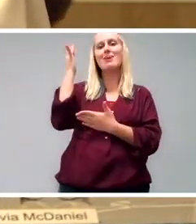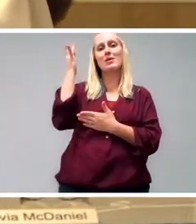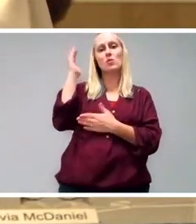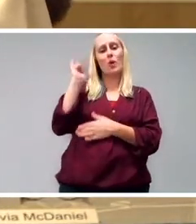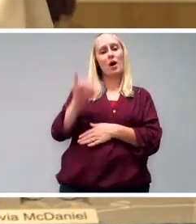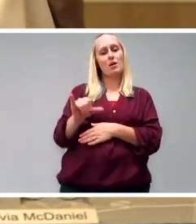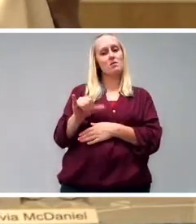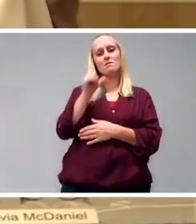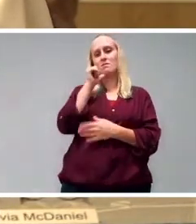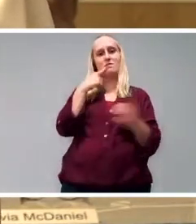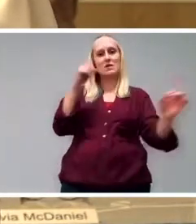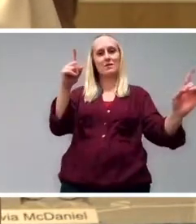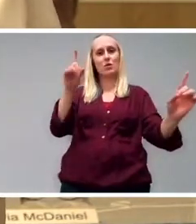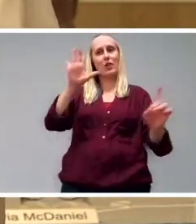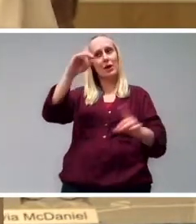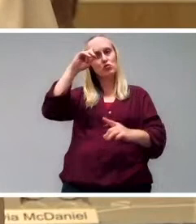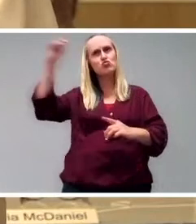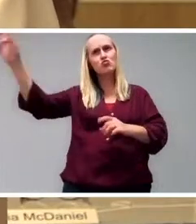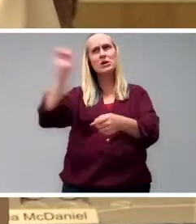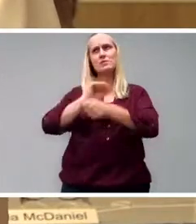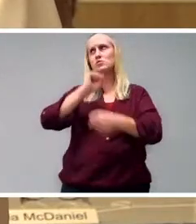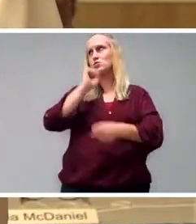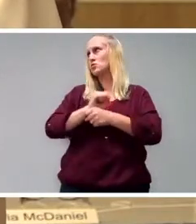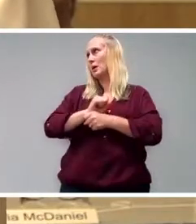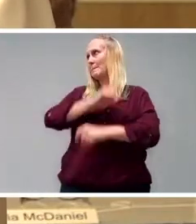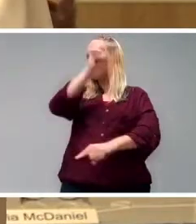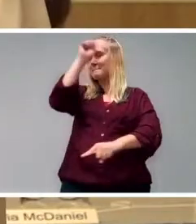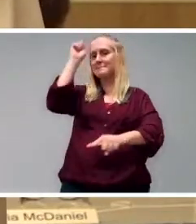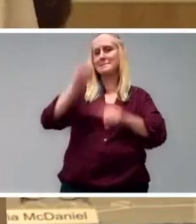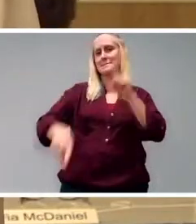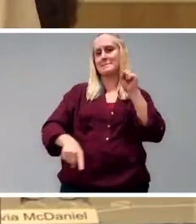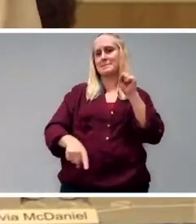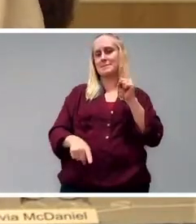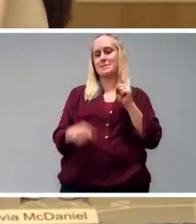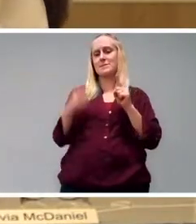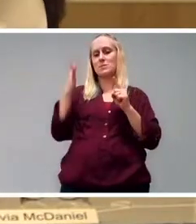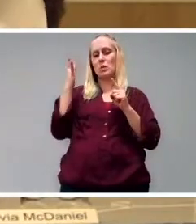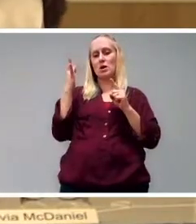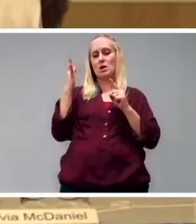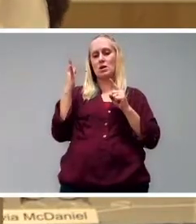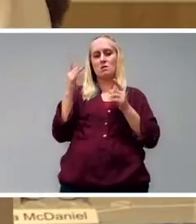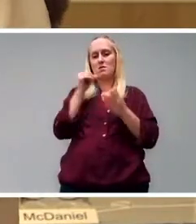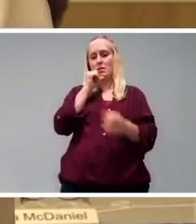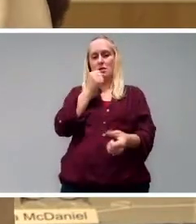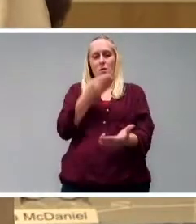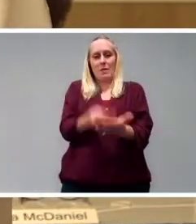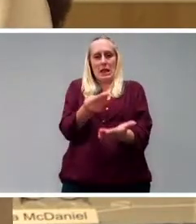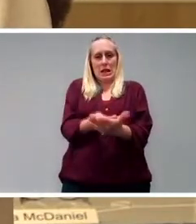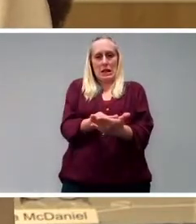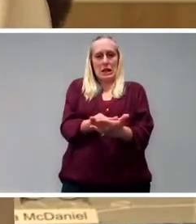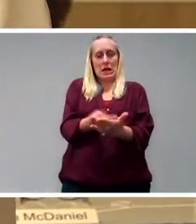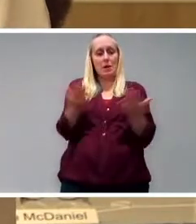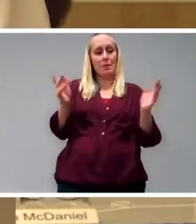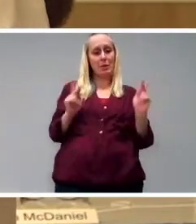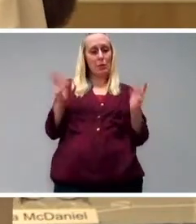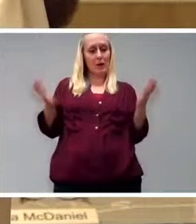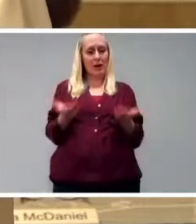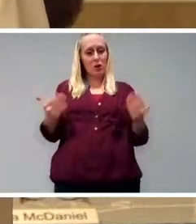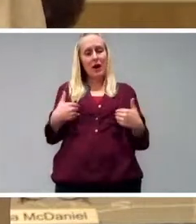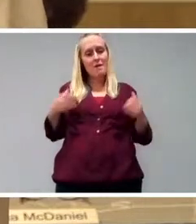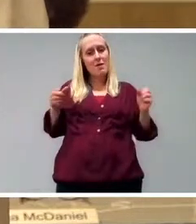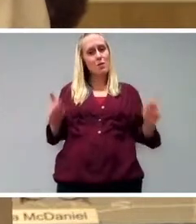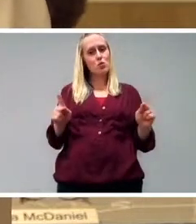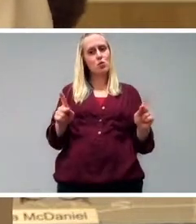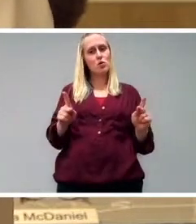don't get their dream job. And I feel like everybody should have that opportunity. At least everybody here at CTEC does. And hopefully if CTEC